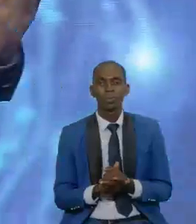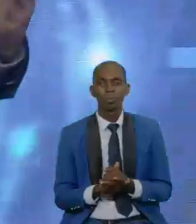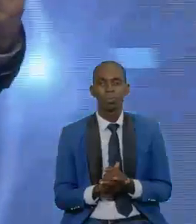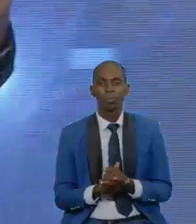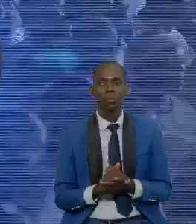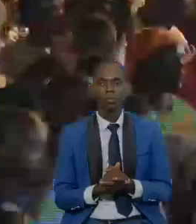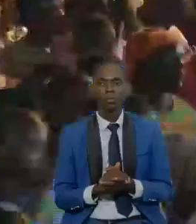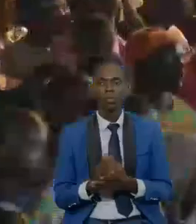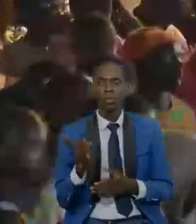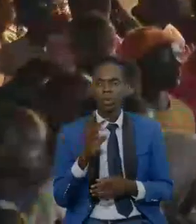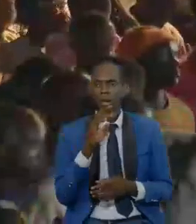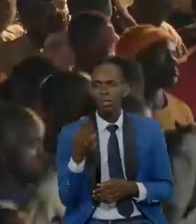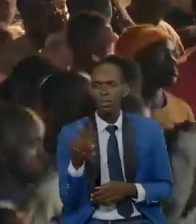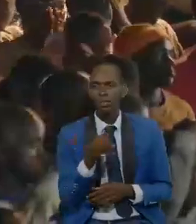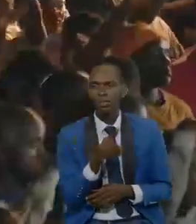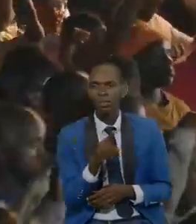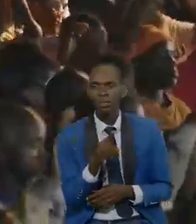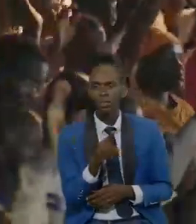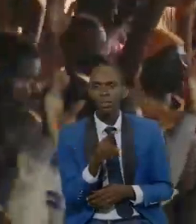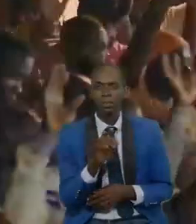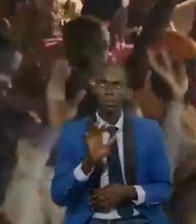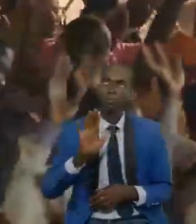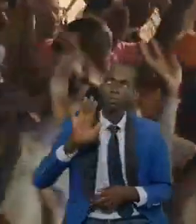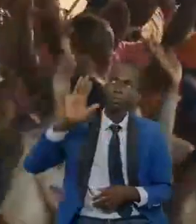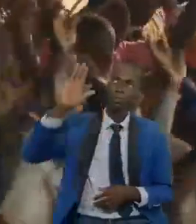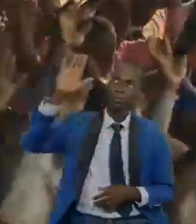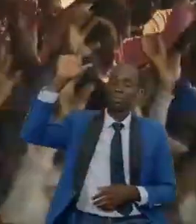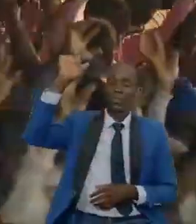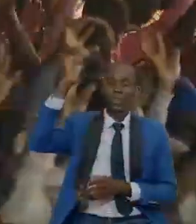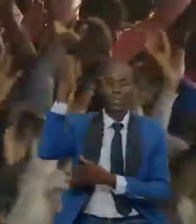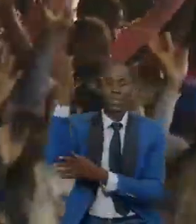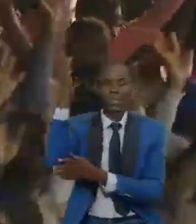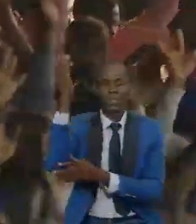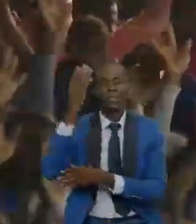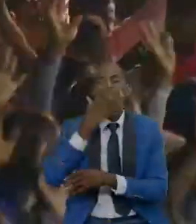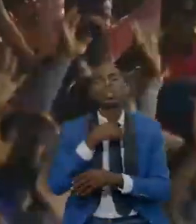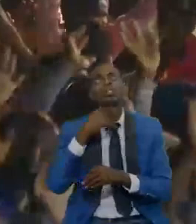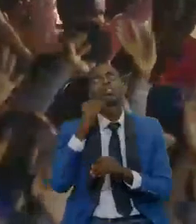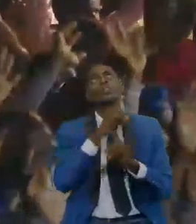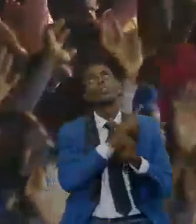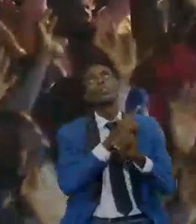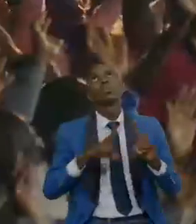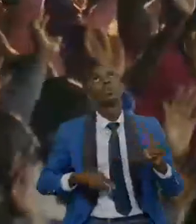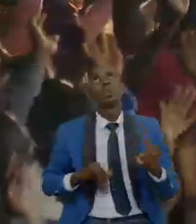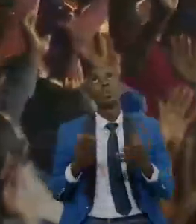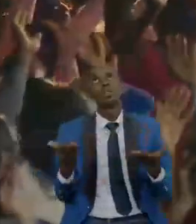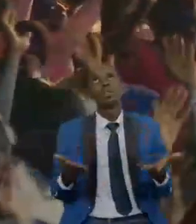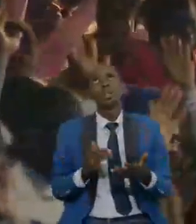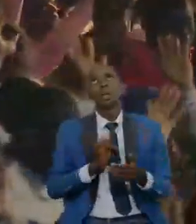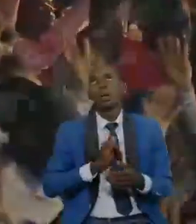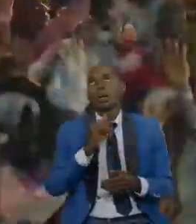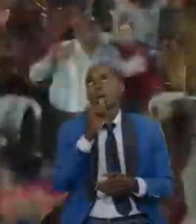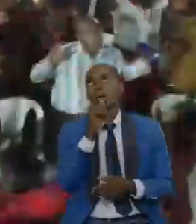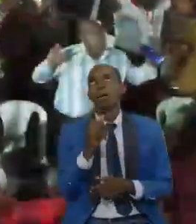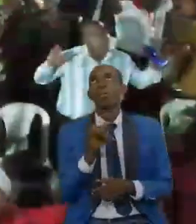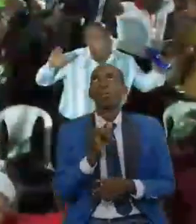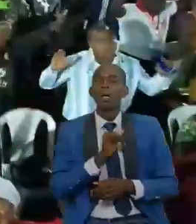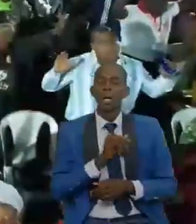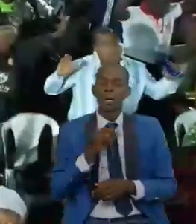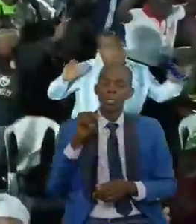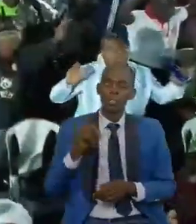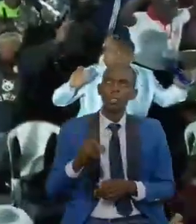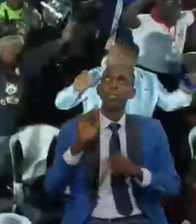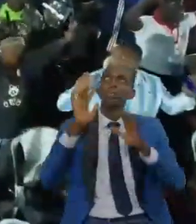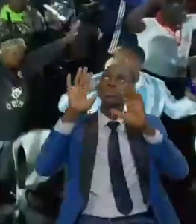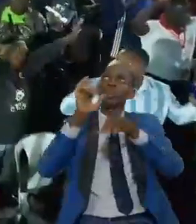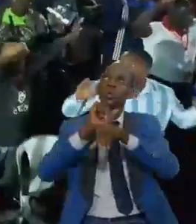Where are you? Raise up that hand and say, Lord, here I am. I need the miracle now.